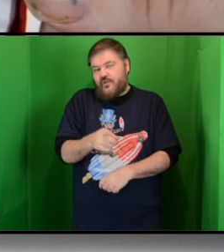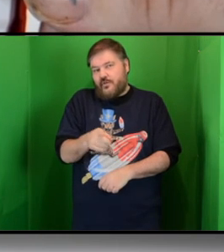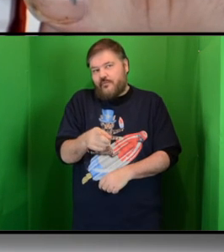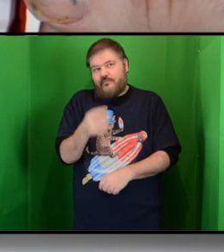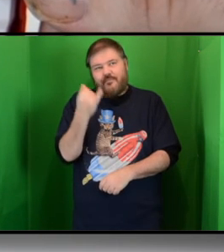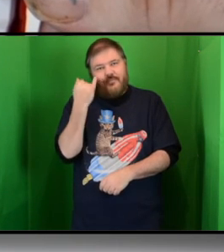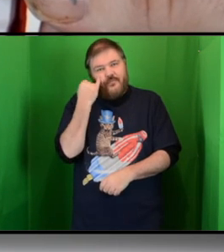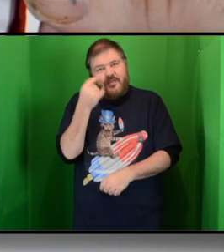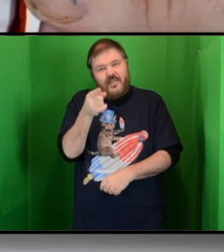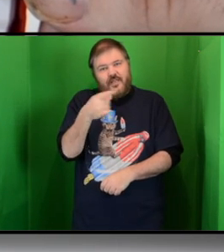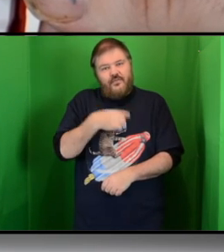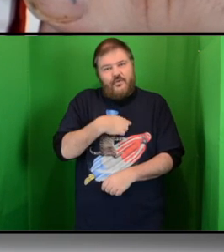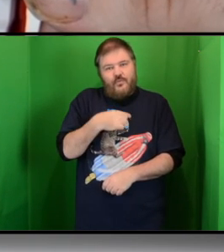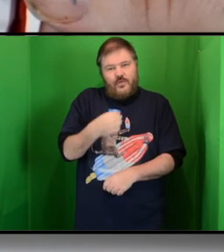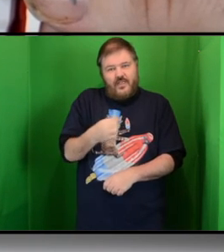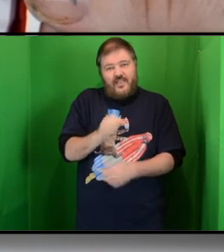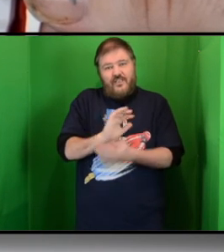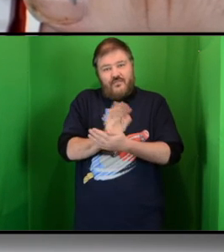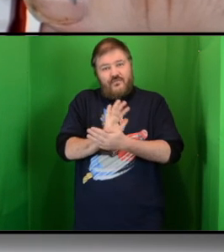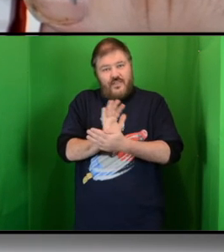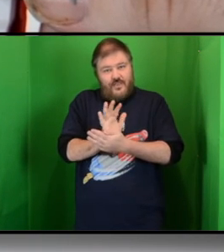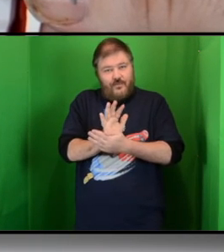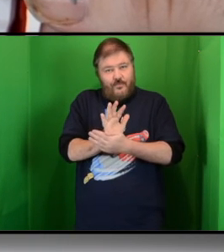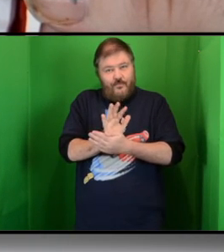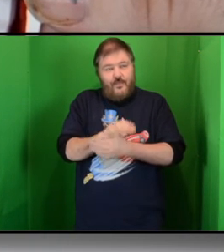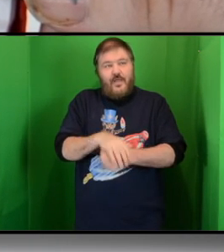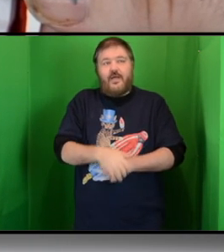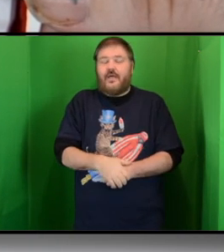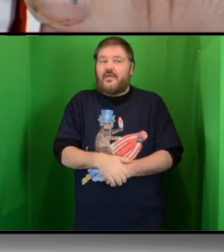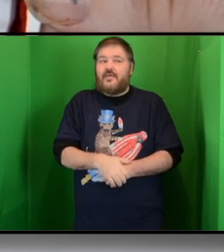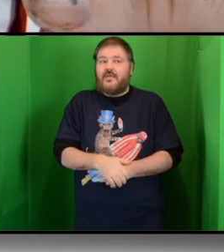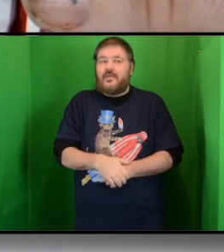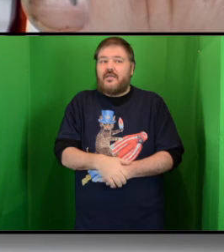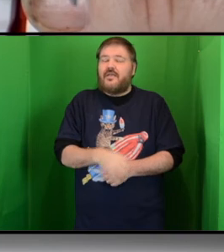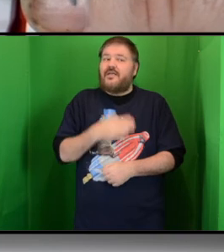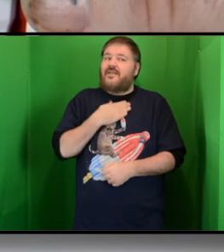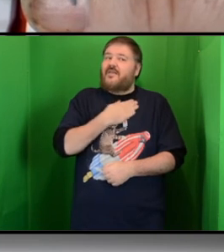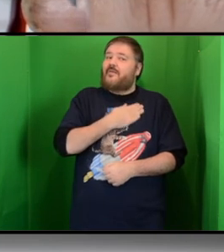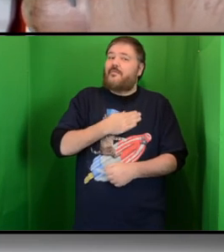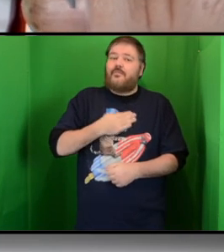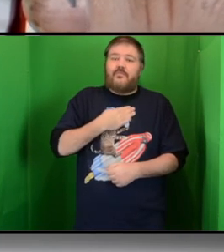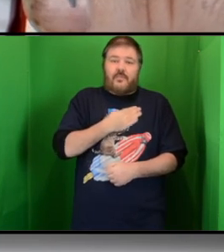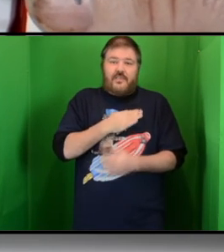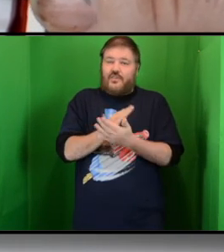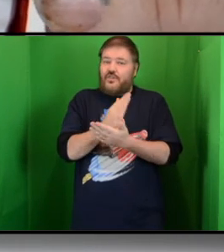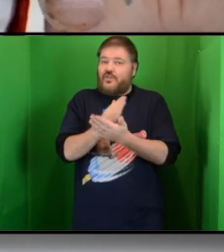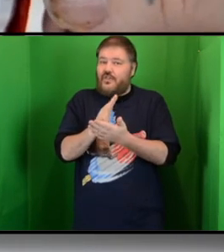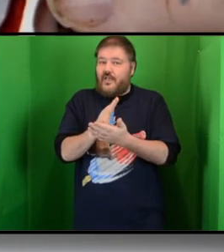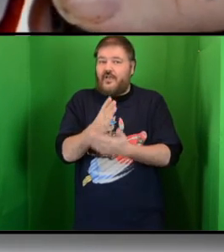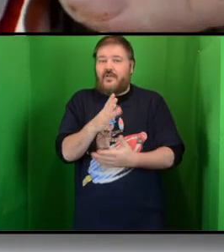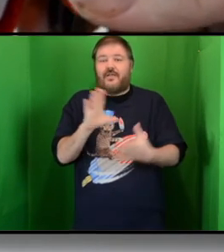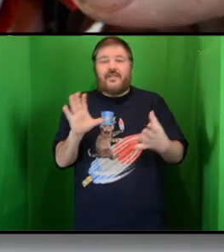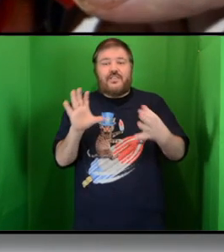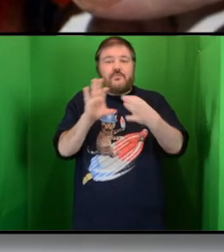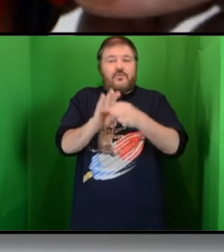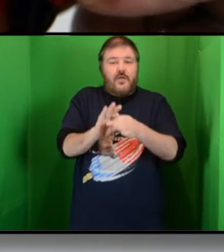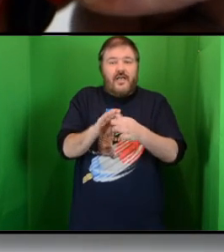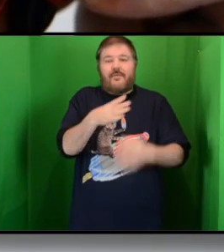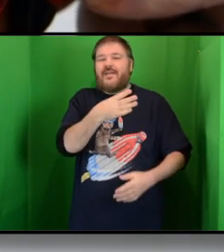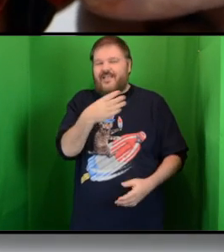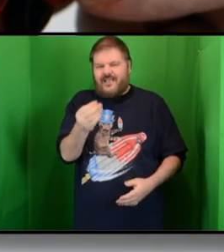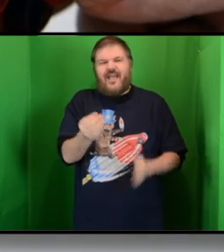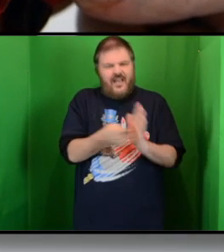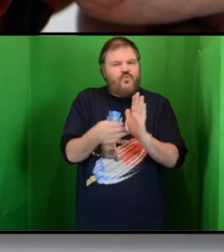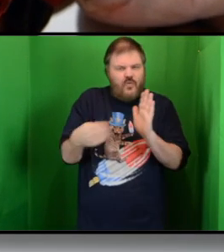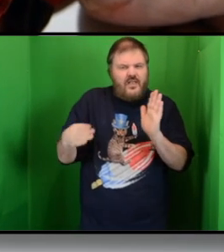I was worried I was going to actually break my figure, which thankfully I didn't do. But as you can see, he makes a